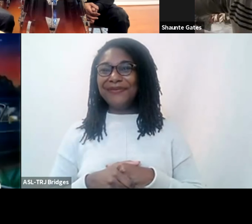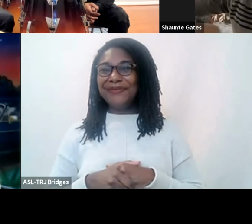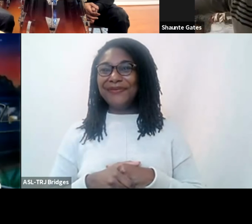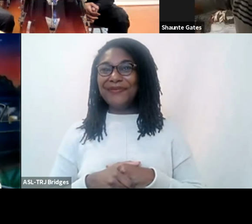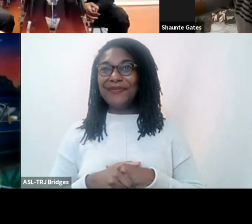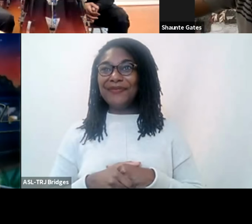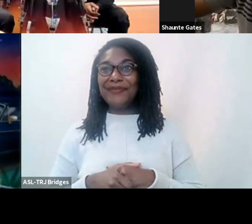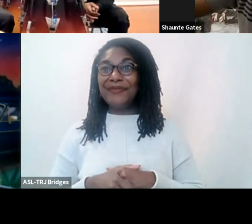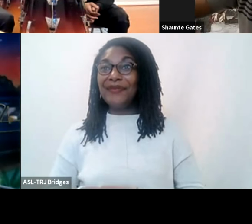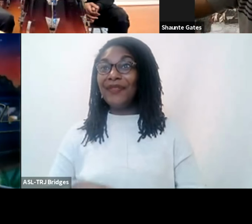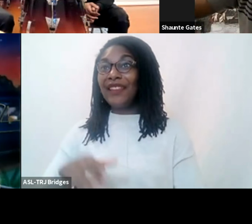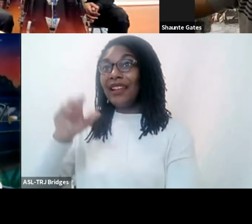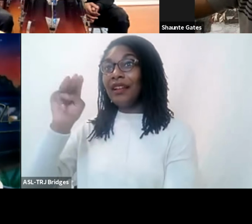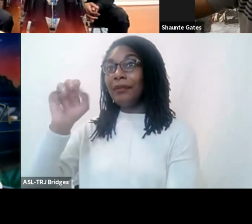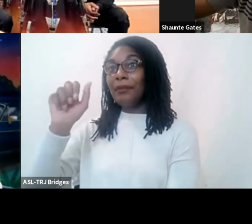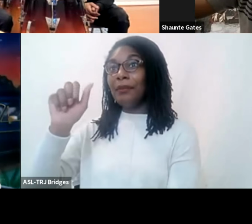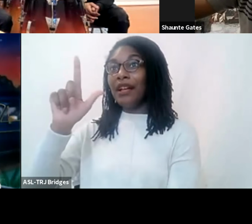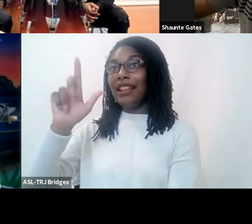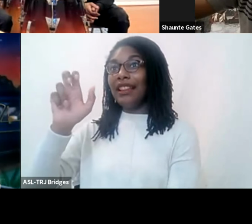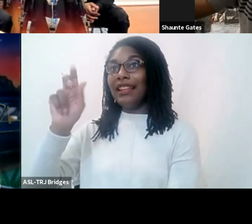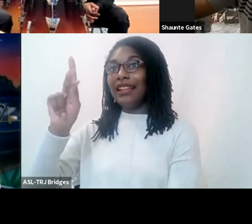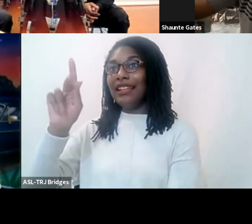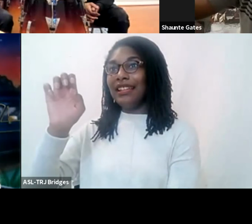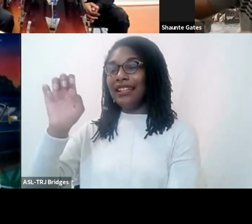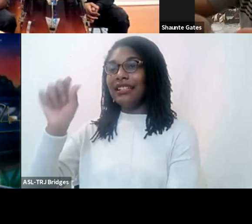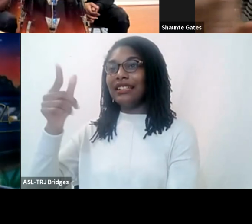Thank you, Kwaku. And next we have Okosua Akolto.